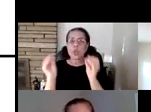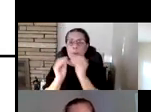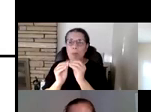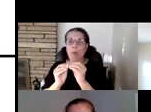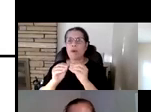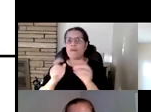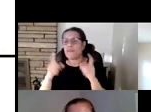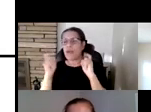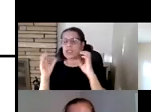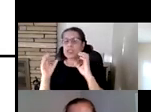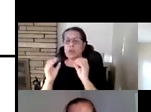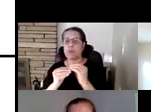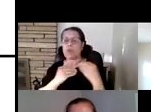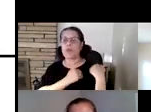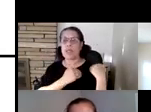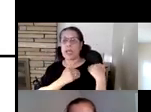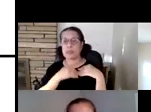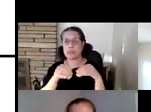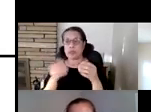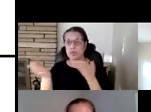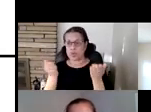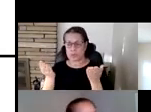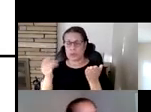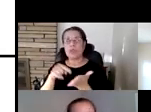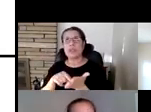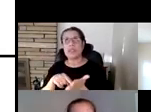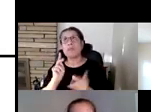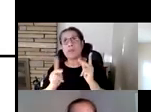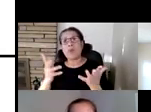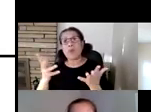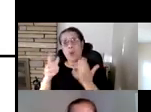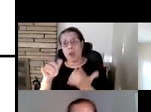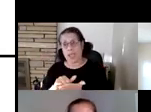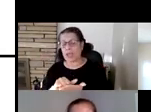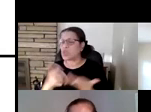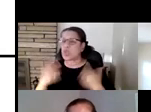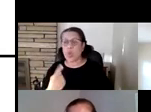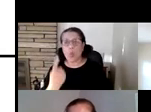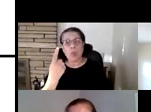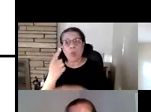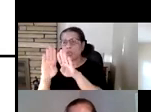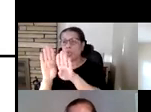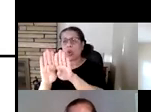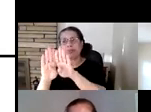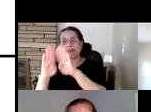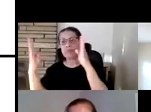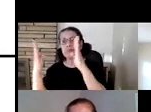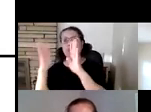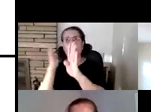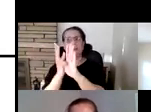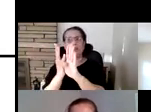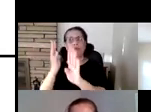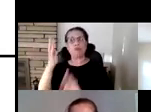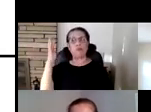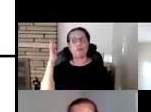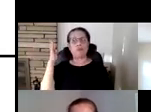more reliable service. We know this is really important to people, and our cash riders are an important group for us to pay attention to. And so we